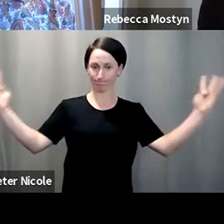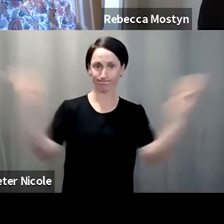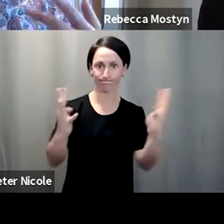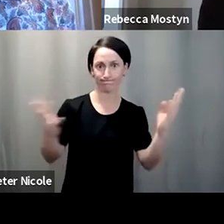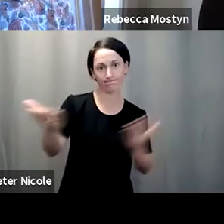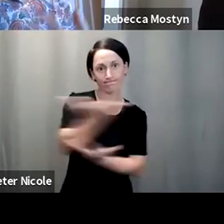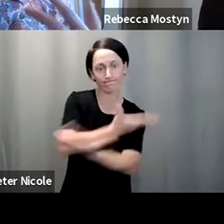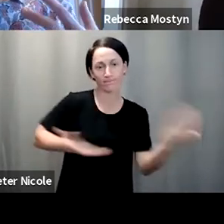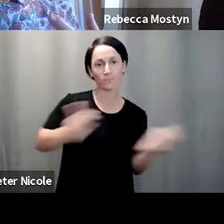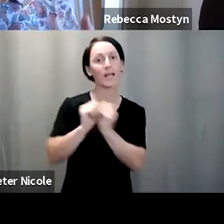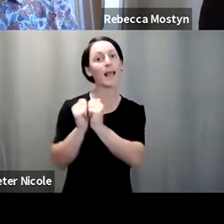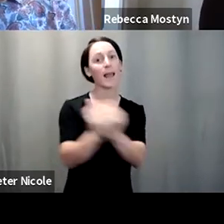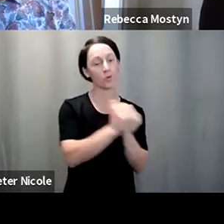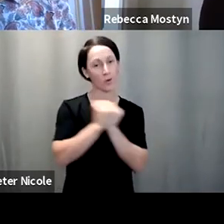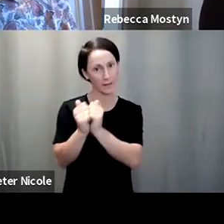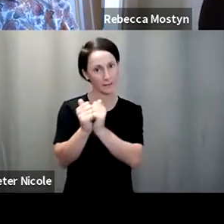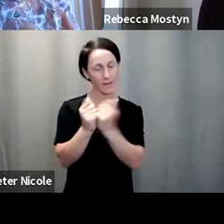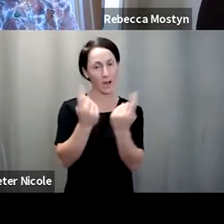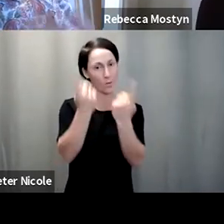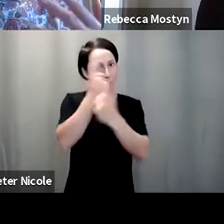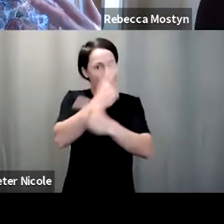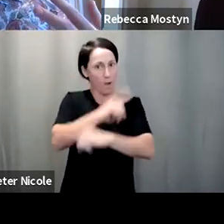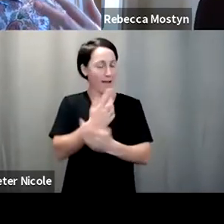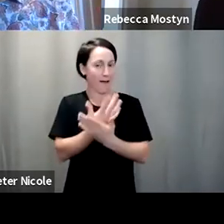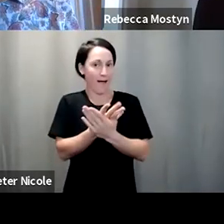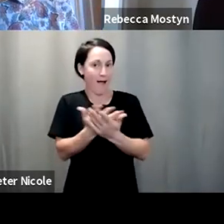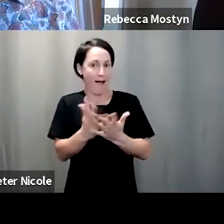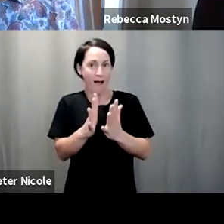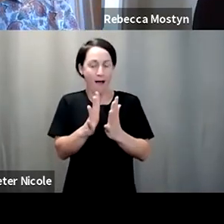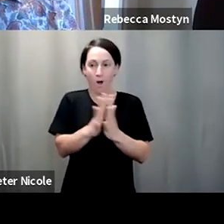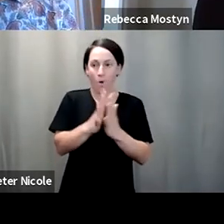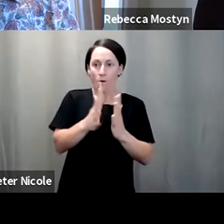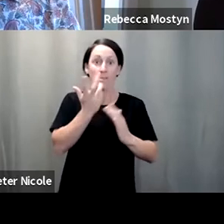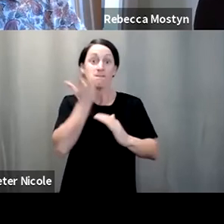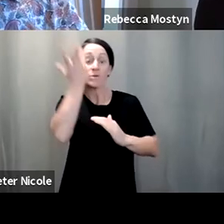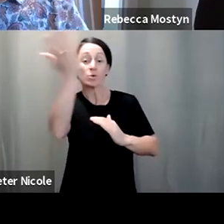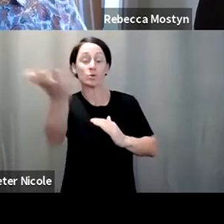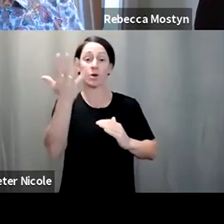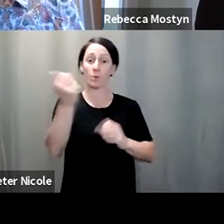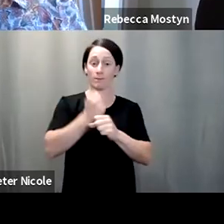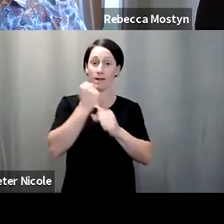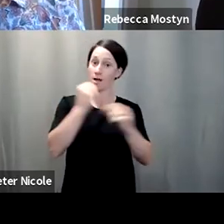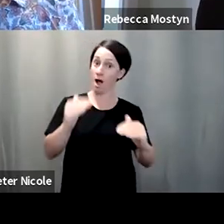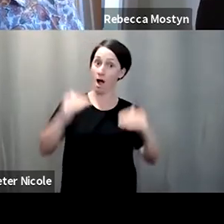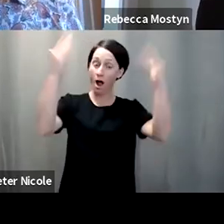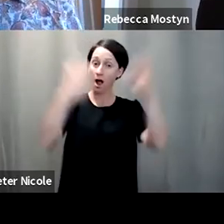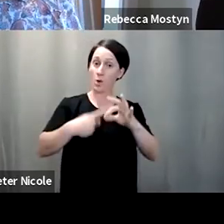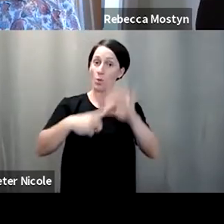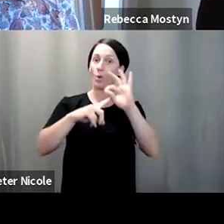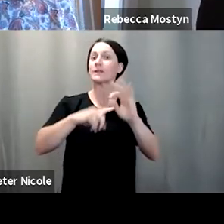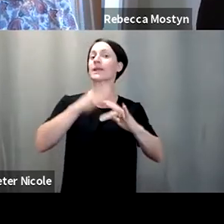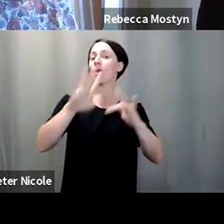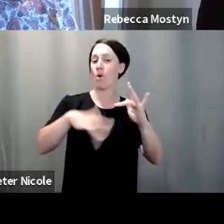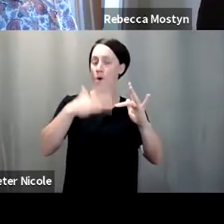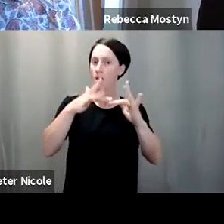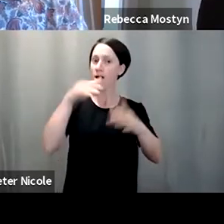collaboration, how can we approach producing high quality digital content that all of us can use?